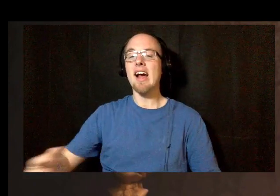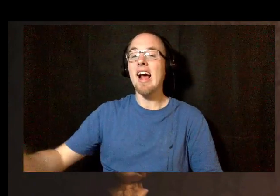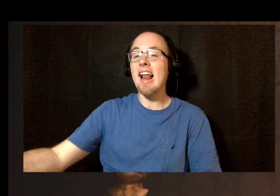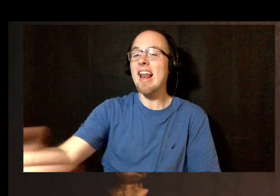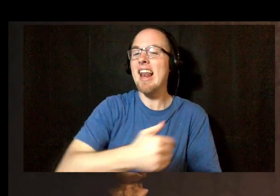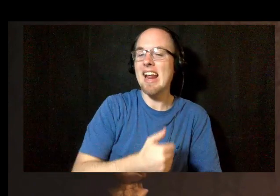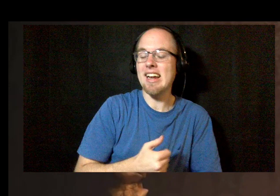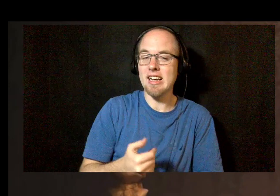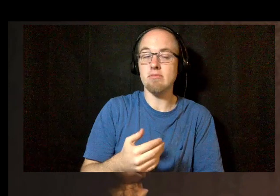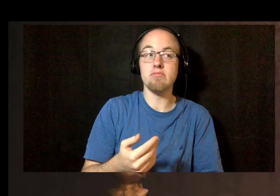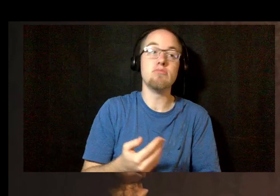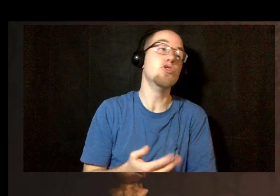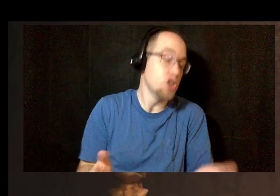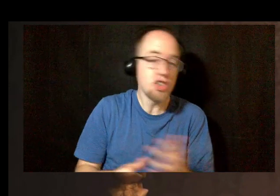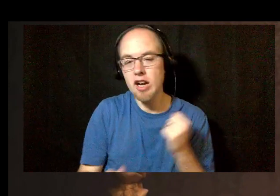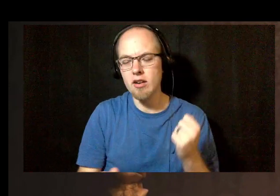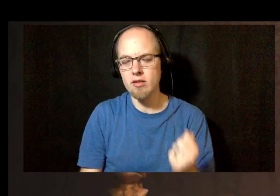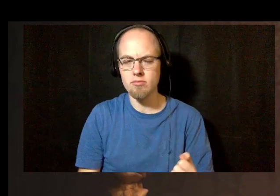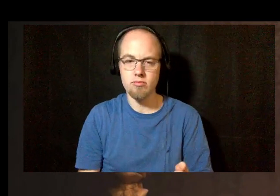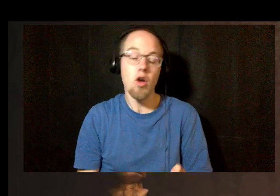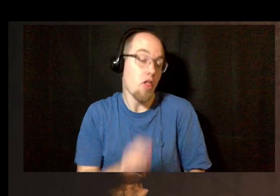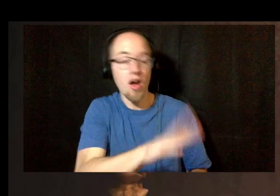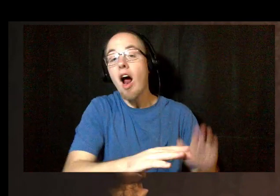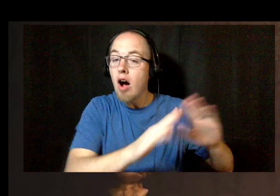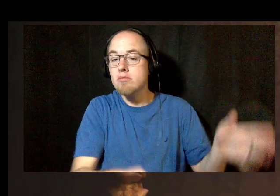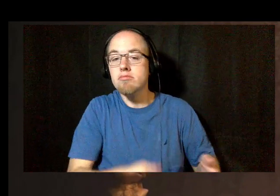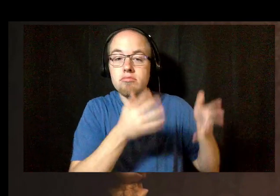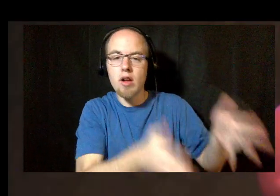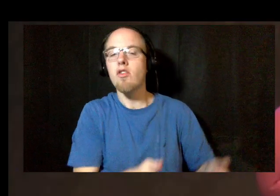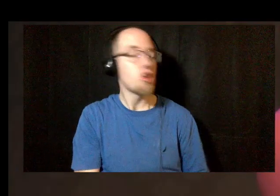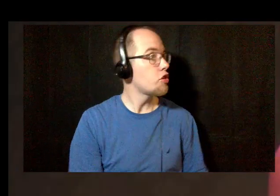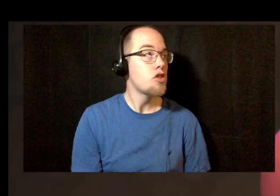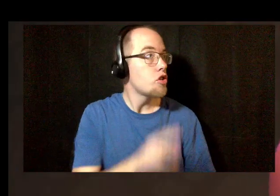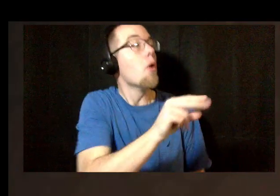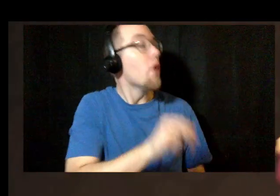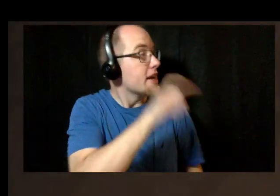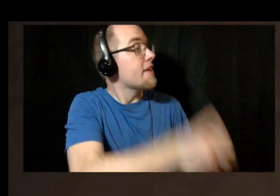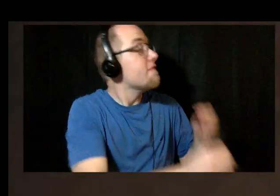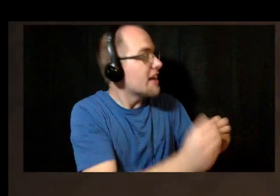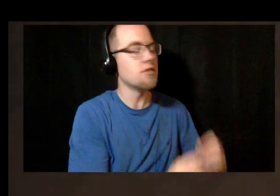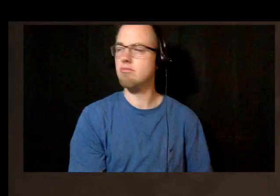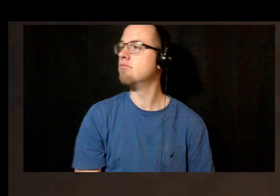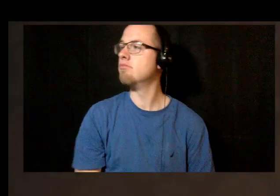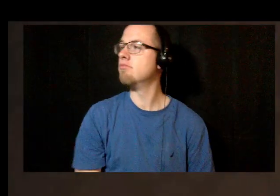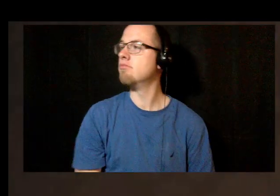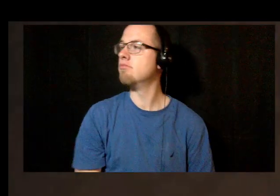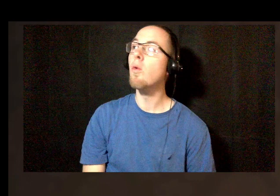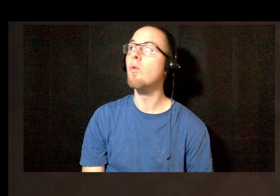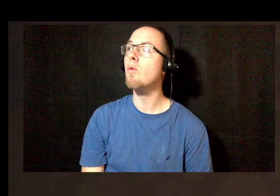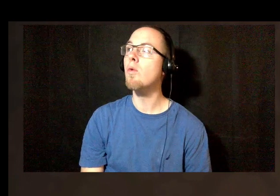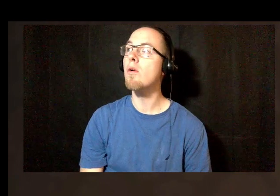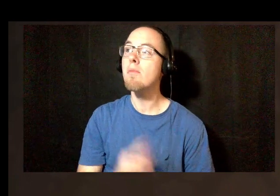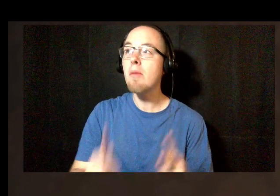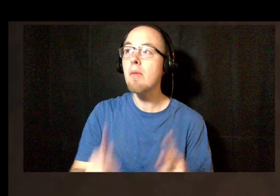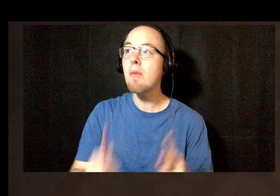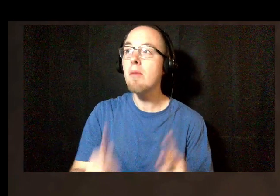shit. It's their house, let them do it. No, we have to fix them. No, you don't. People are fucked